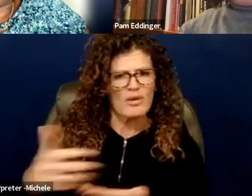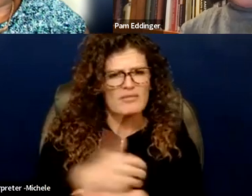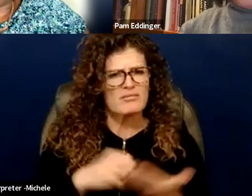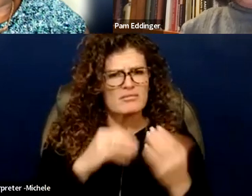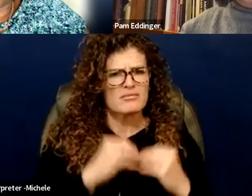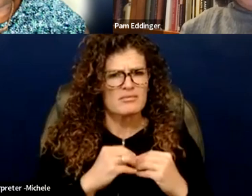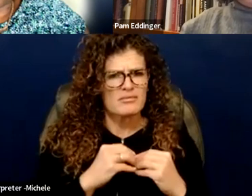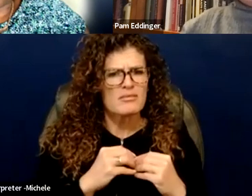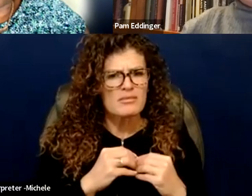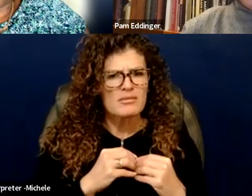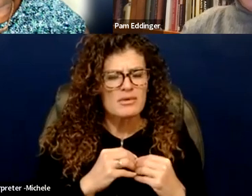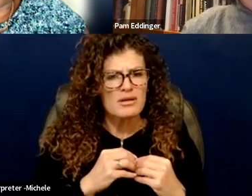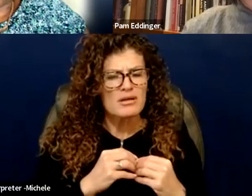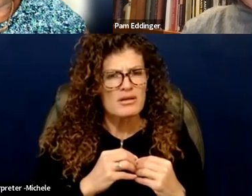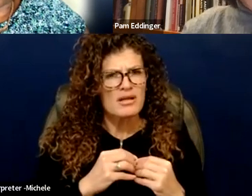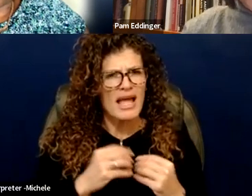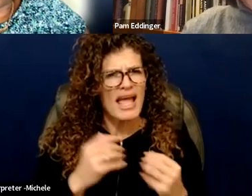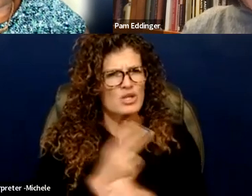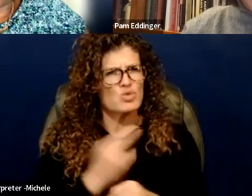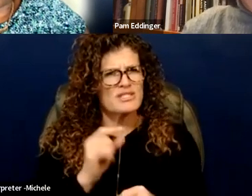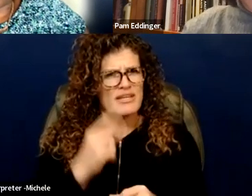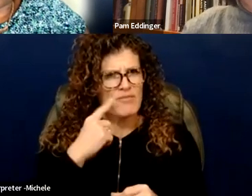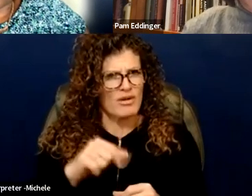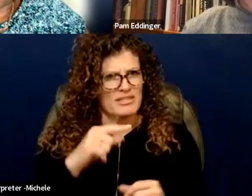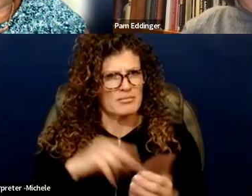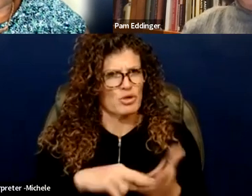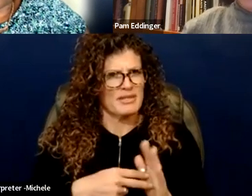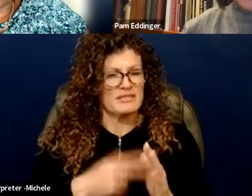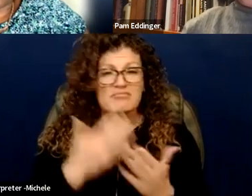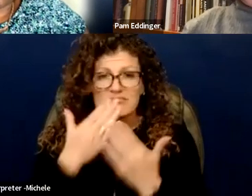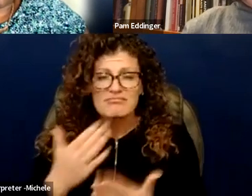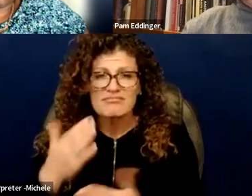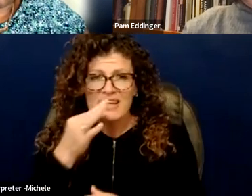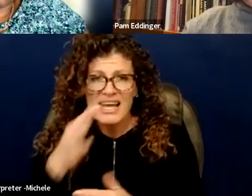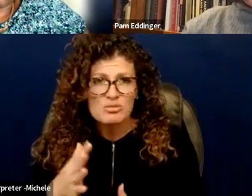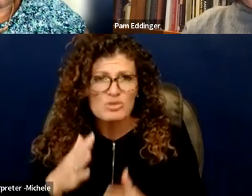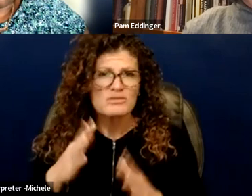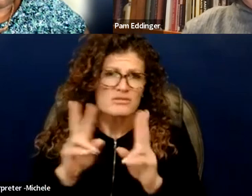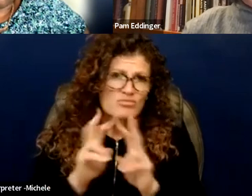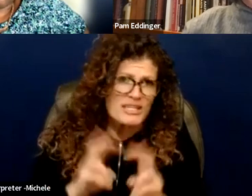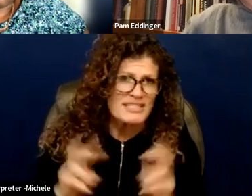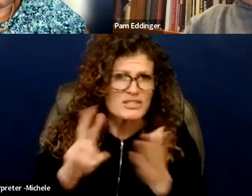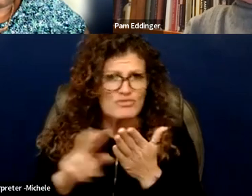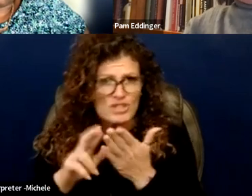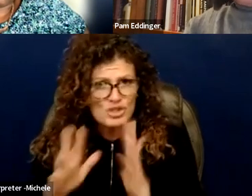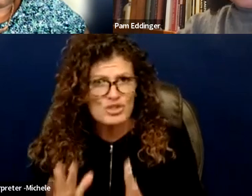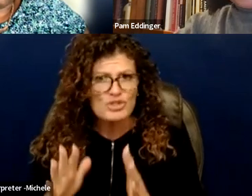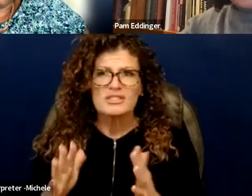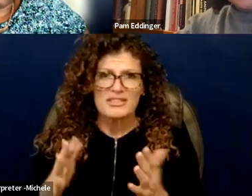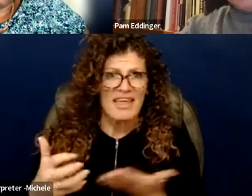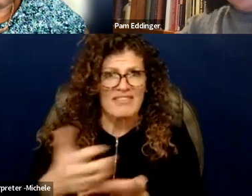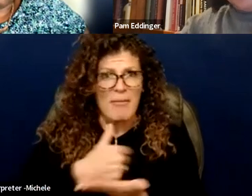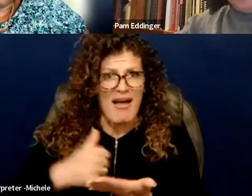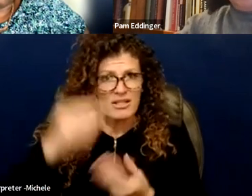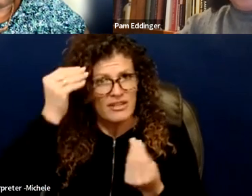that it served. And I really want to thank our experts, our researchers and analysts who have compiled this for